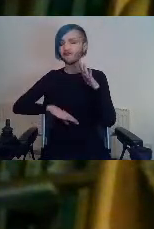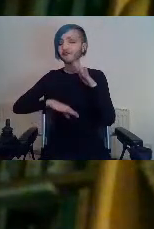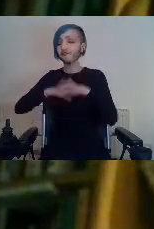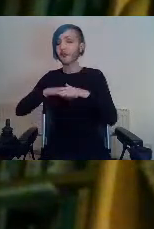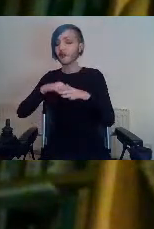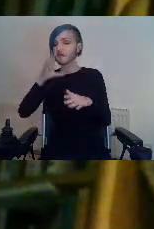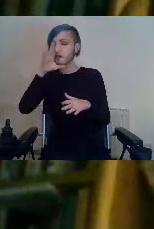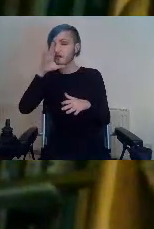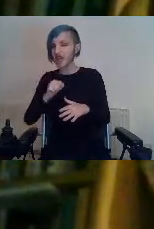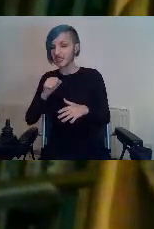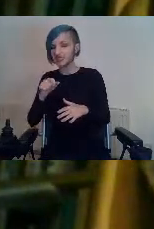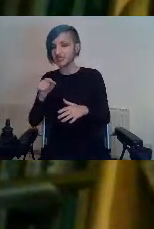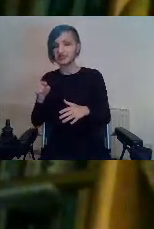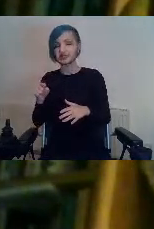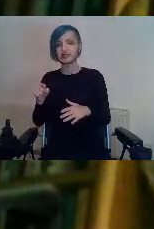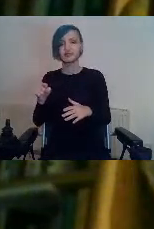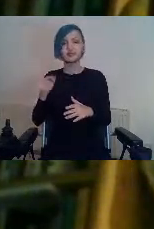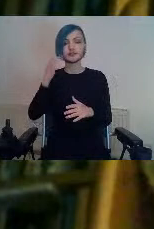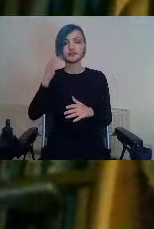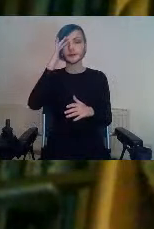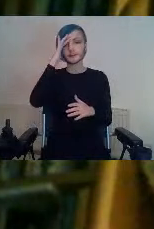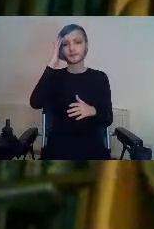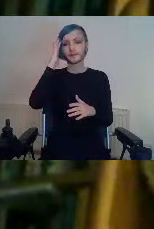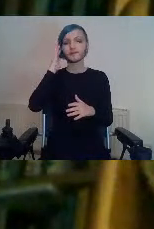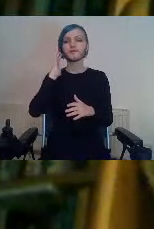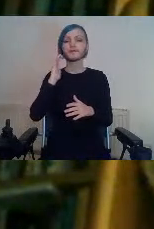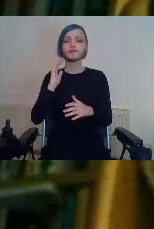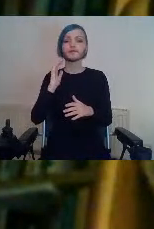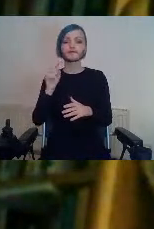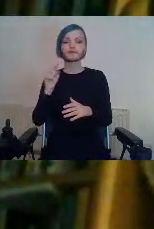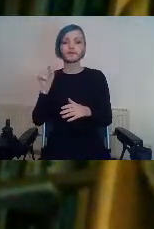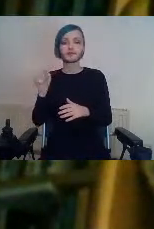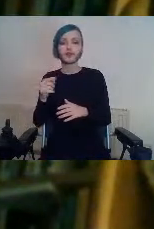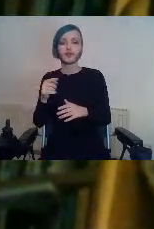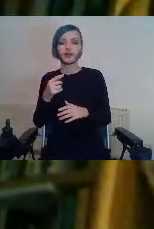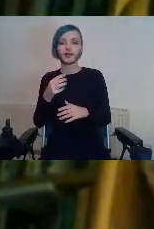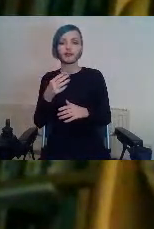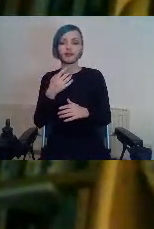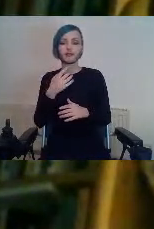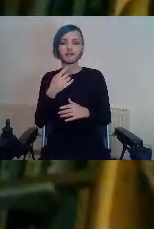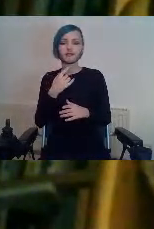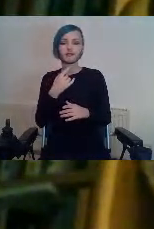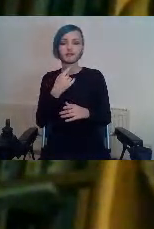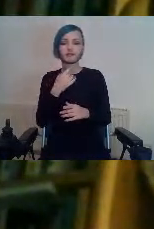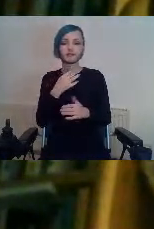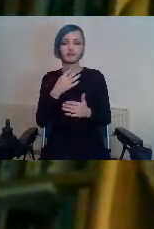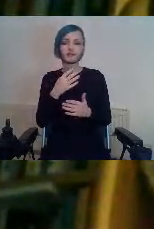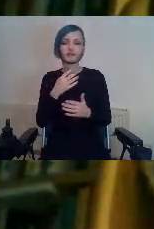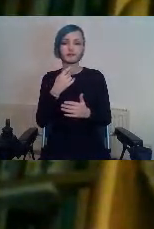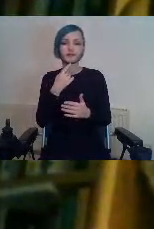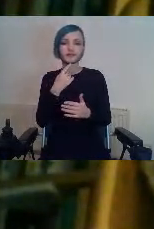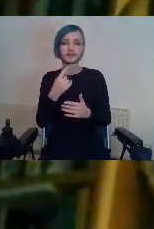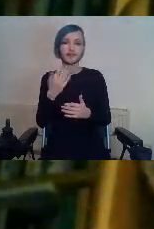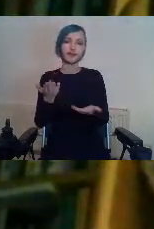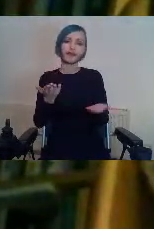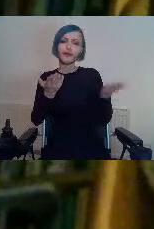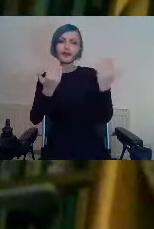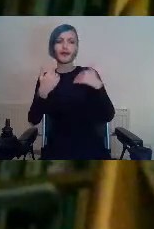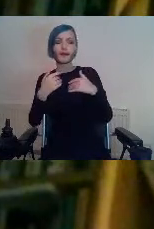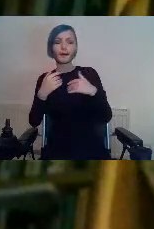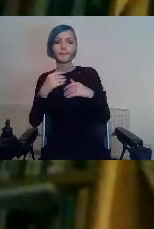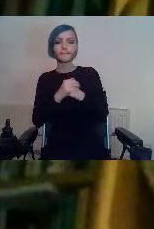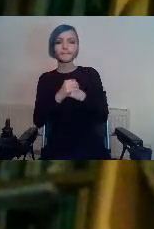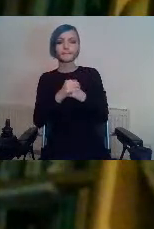know, come somewhere and have a rest, yes, or just feel that they've got the support